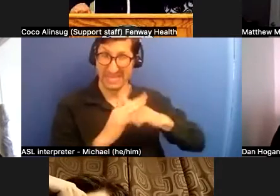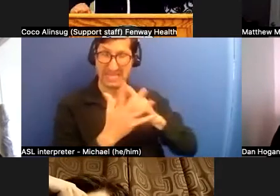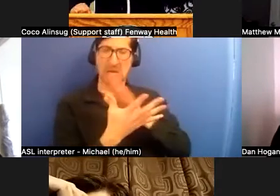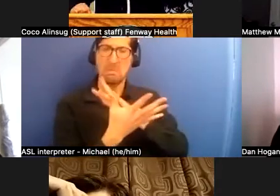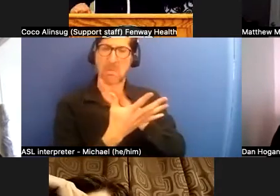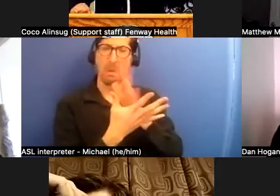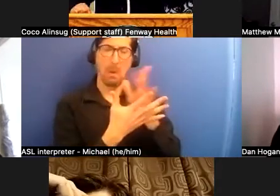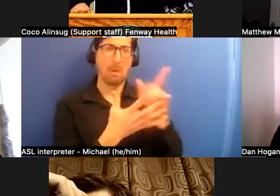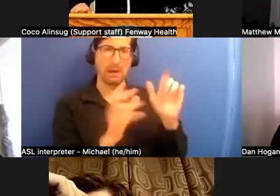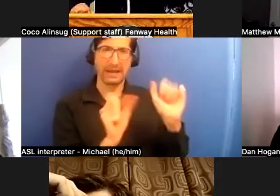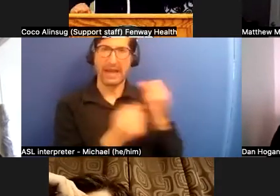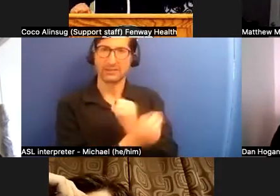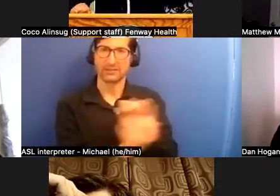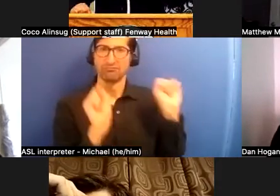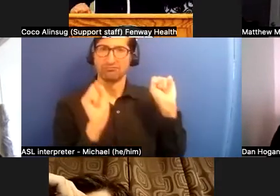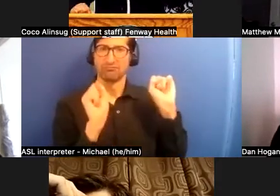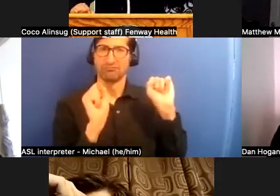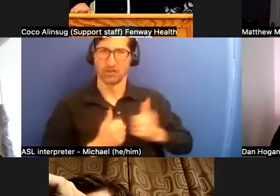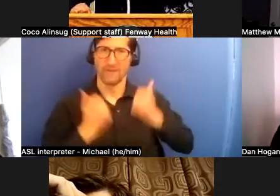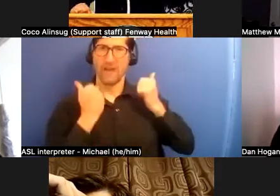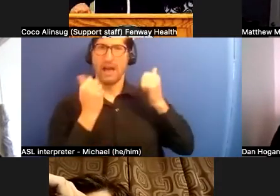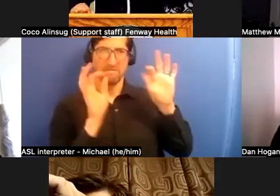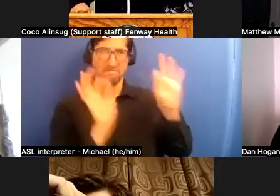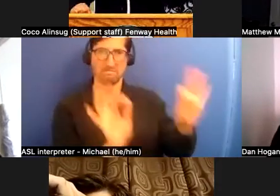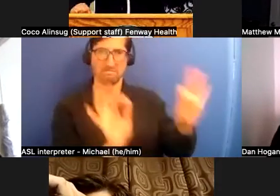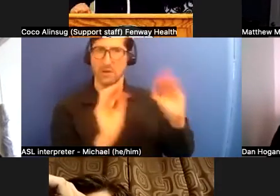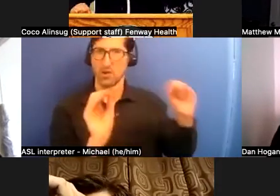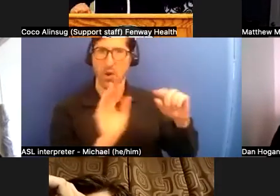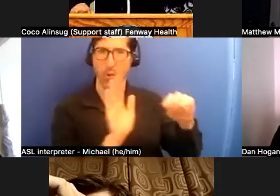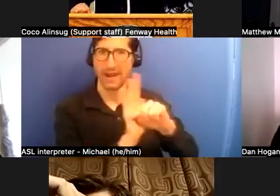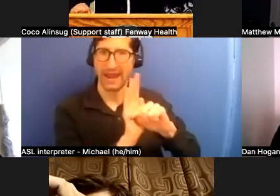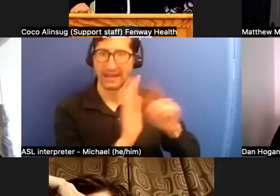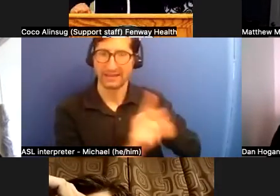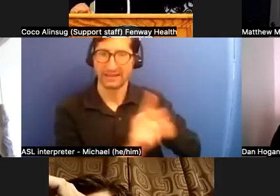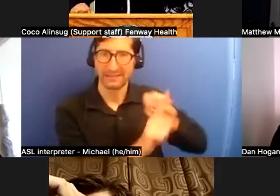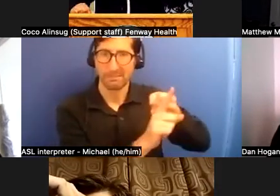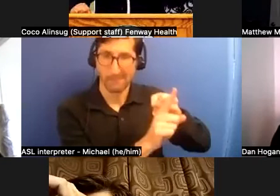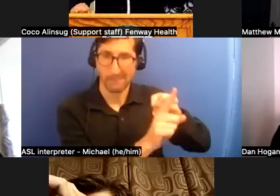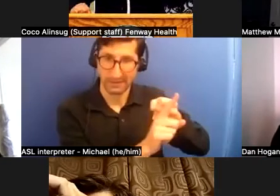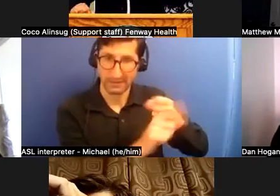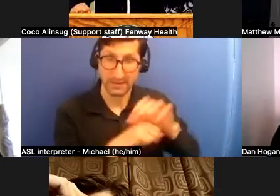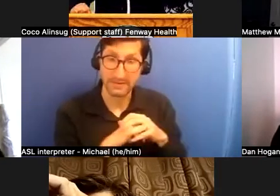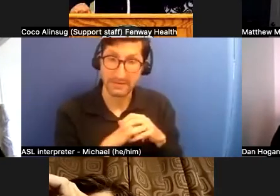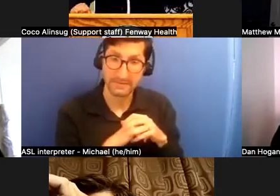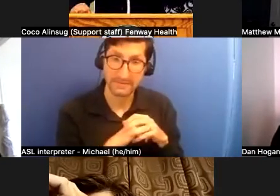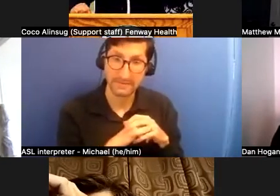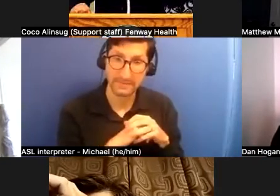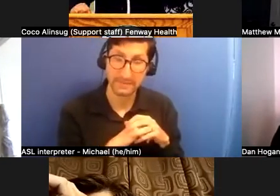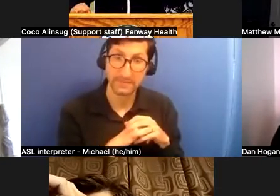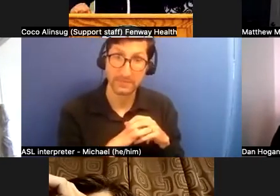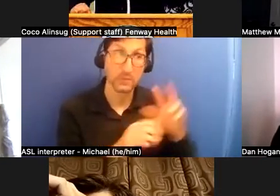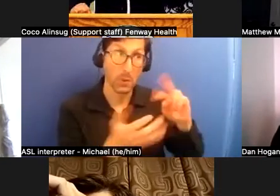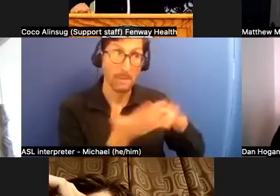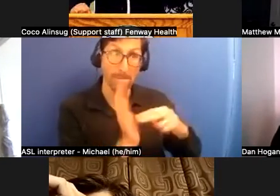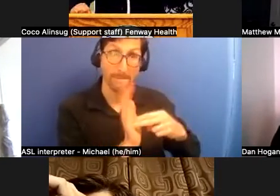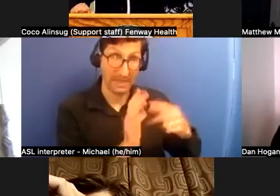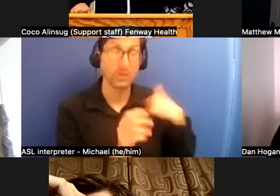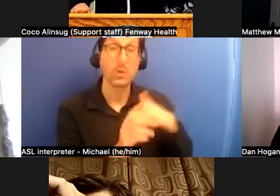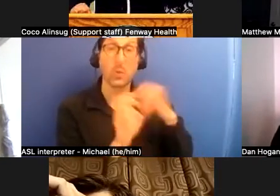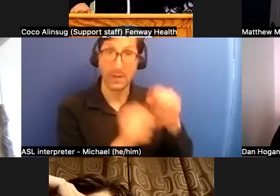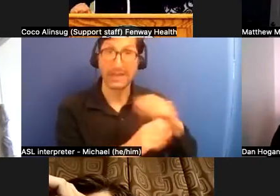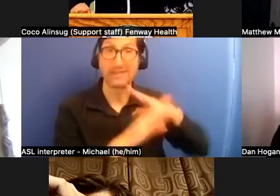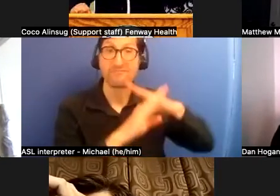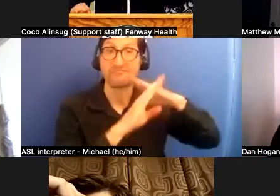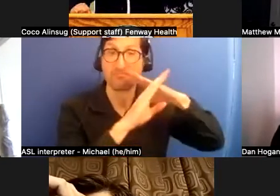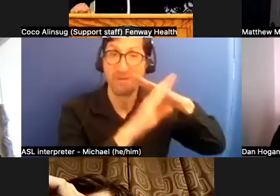like bad outcome as a result of that overdose. And so overdose deaths in that sense are 100% preventable if